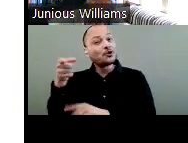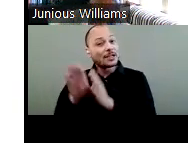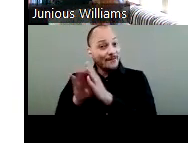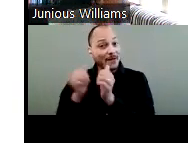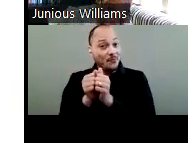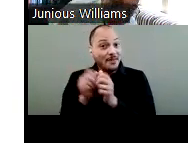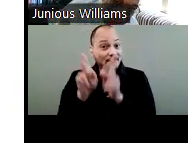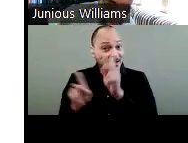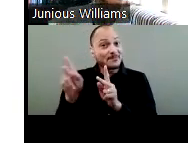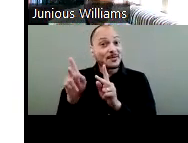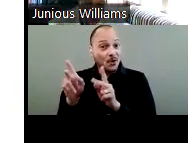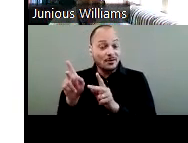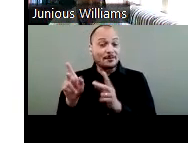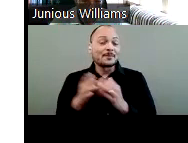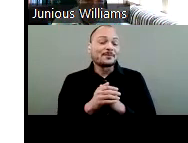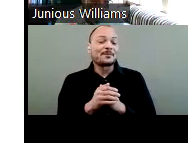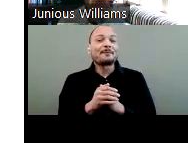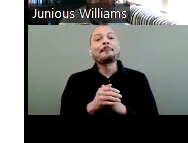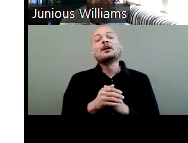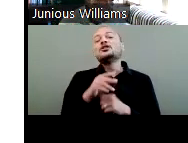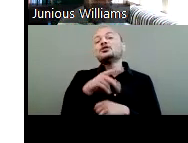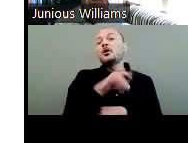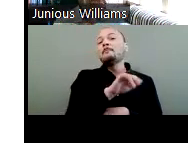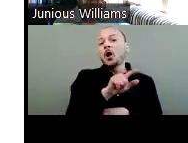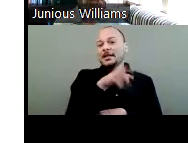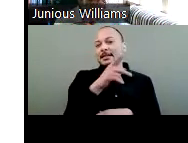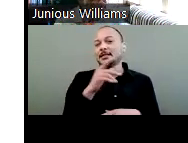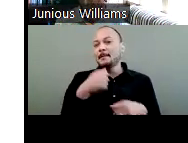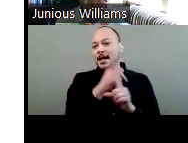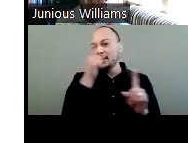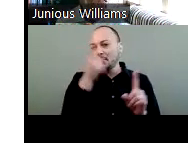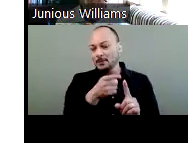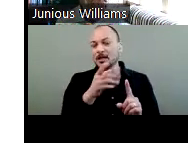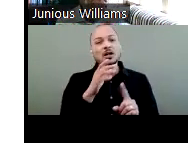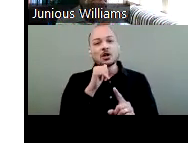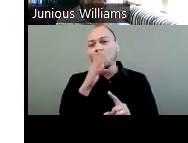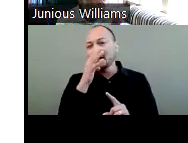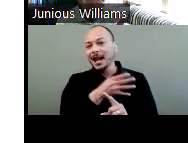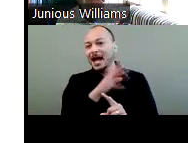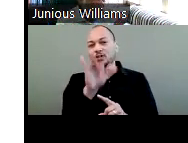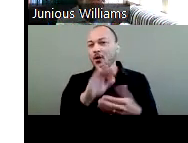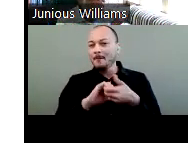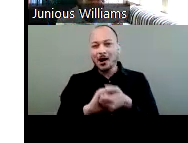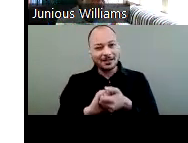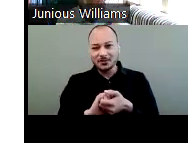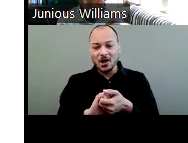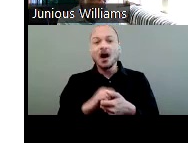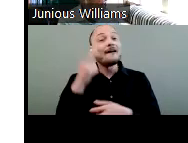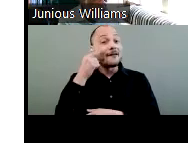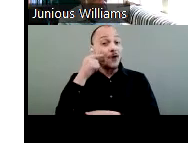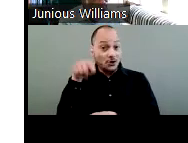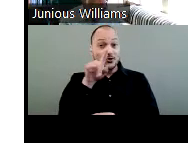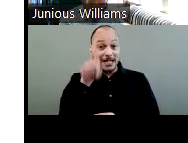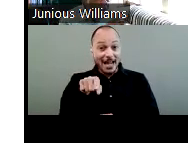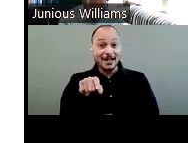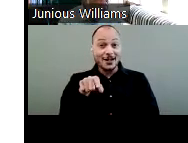people around the table. So Paul's making the point here is don't neglect your partnerships, because you need those